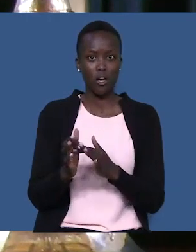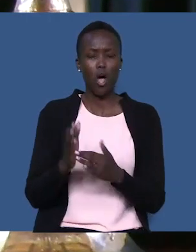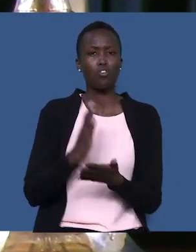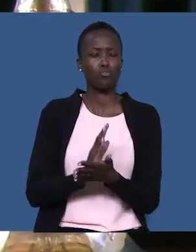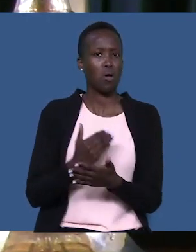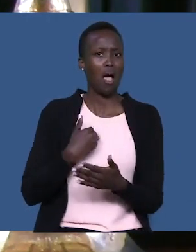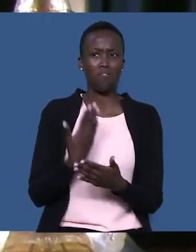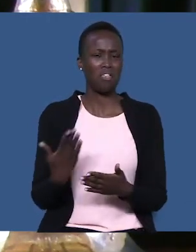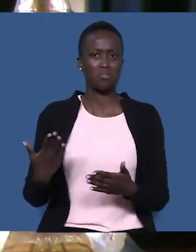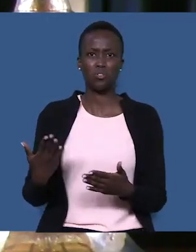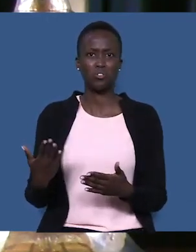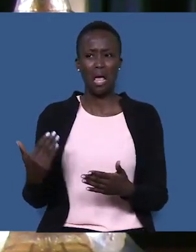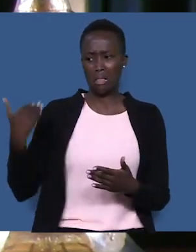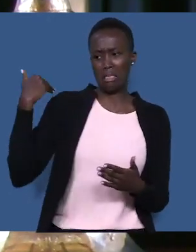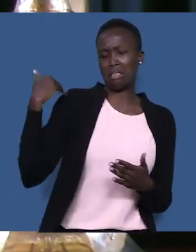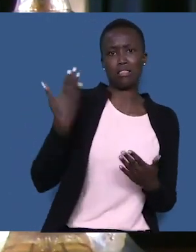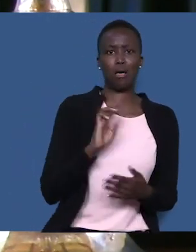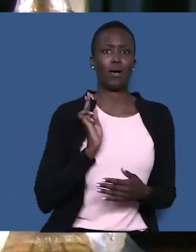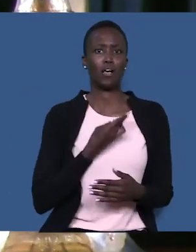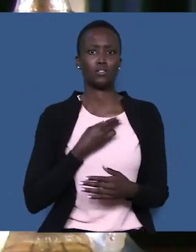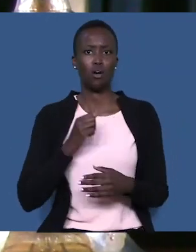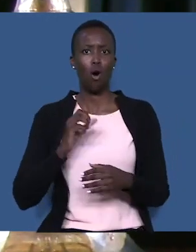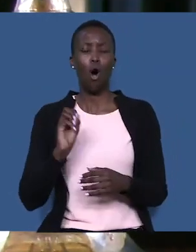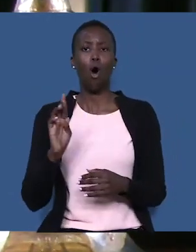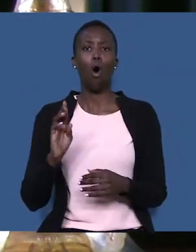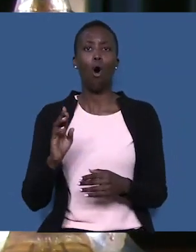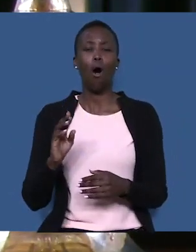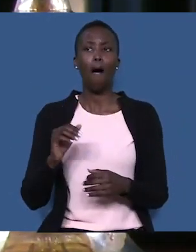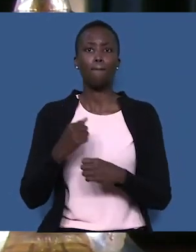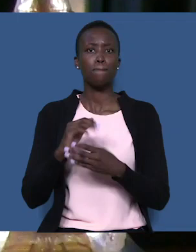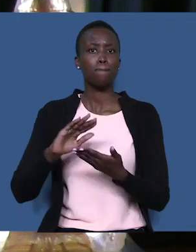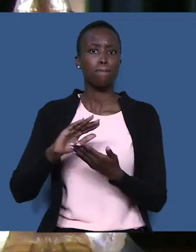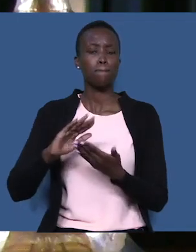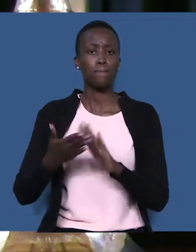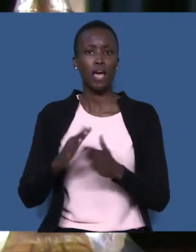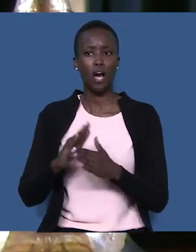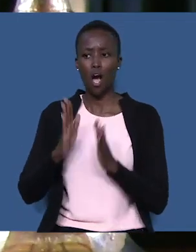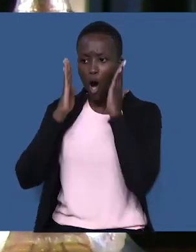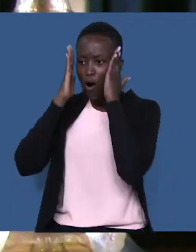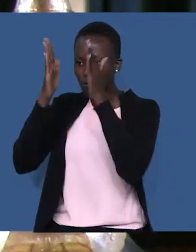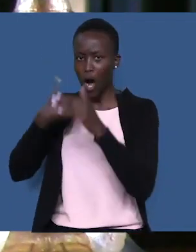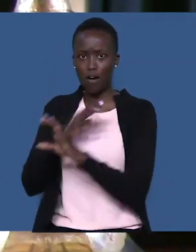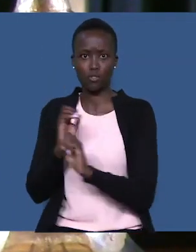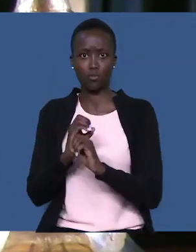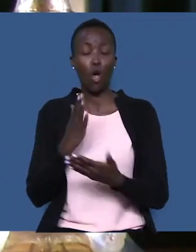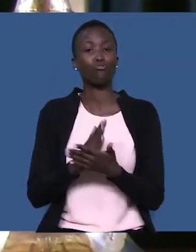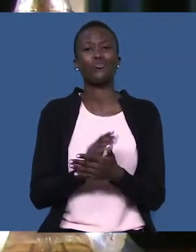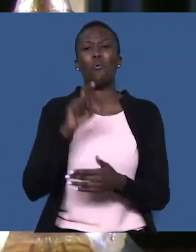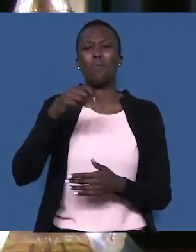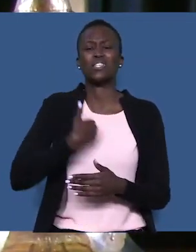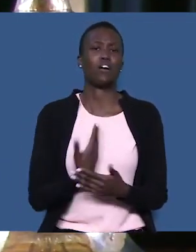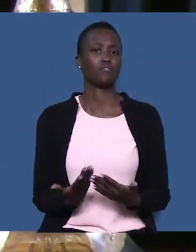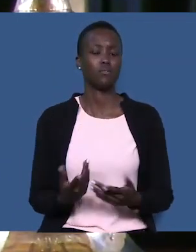and interruptions towards this great cause of Christ. This will always come our way. But